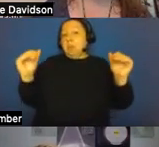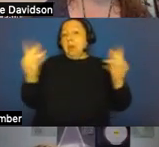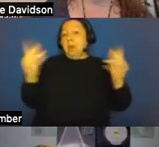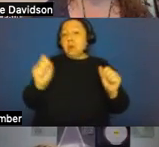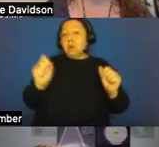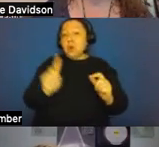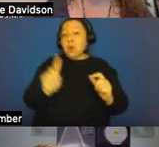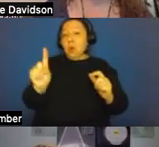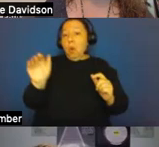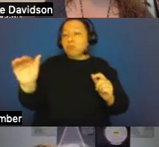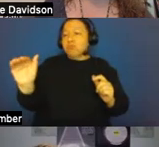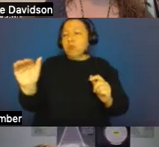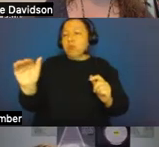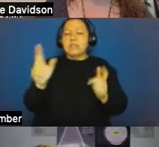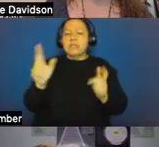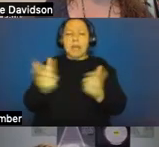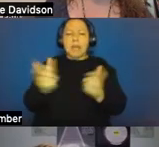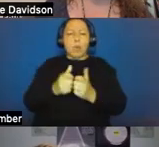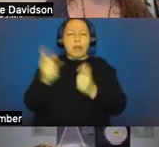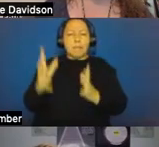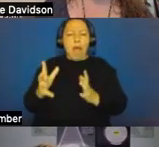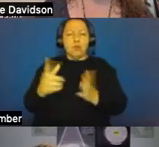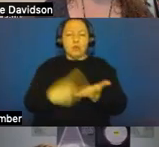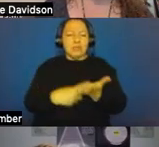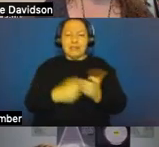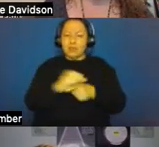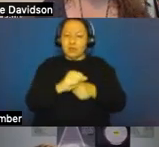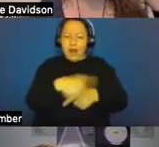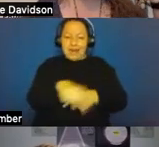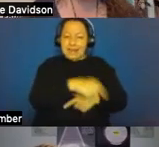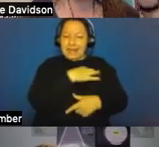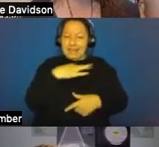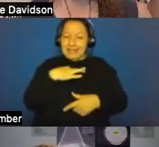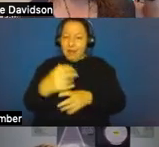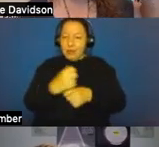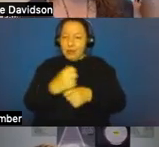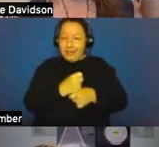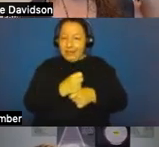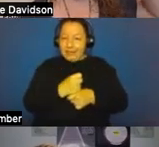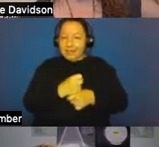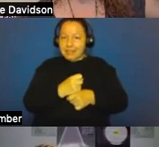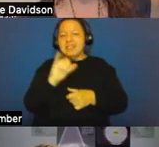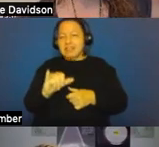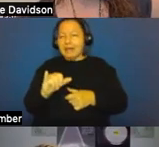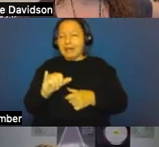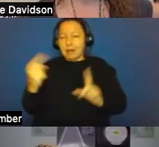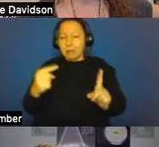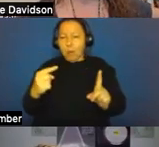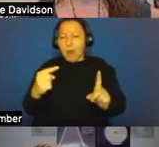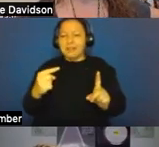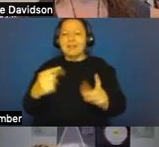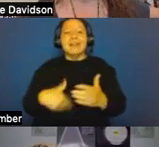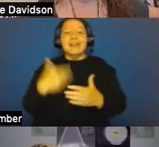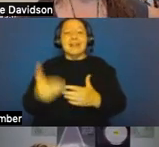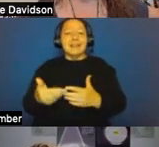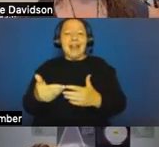talk about the training that the staff is receiving, right? So that's what I'm kind of getting at, is like, what is that next level of the